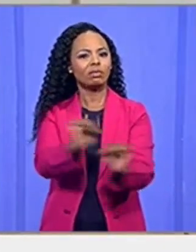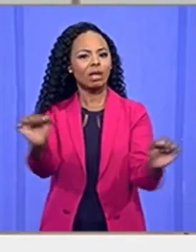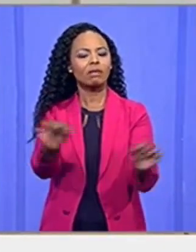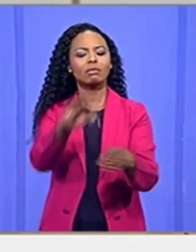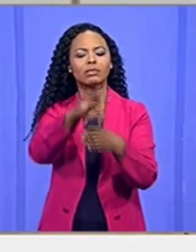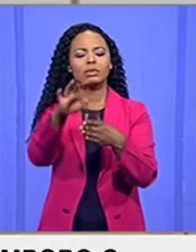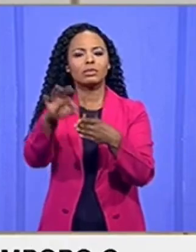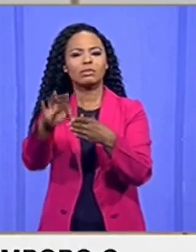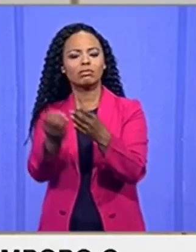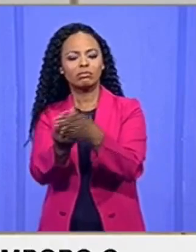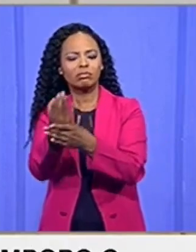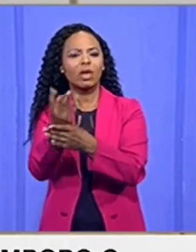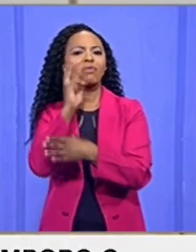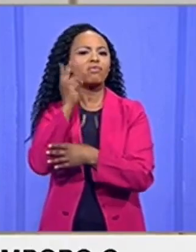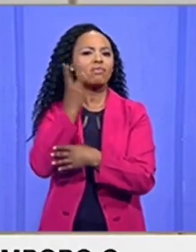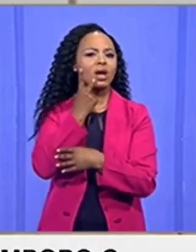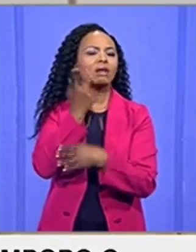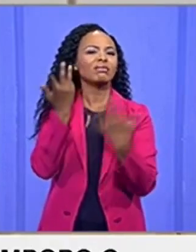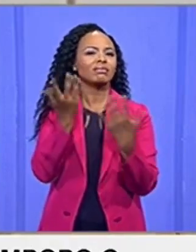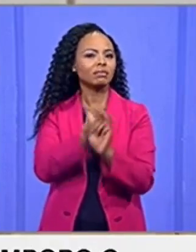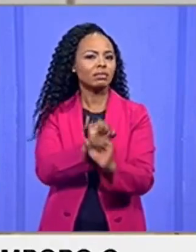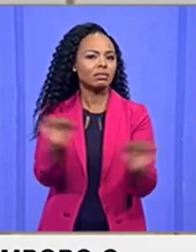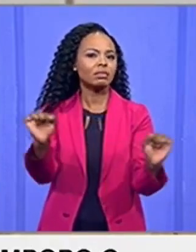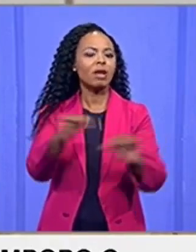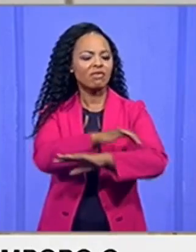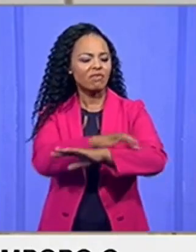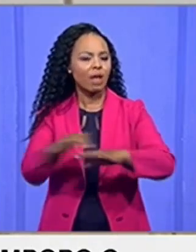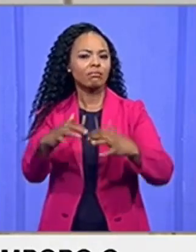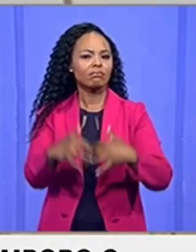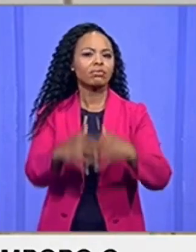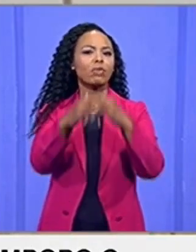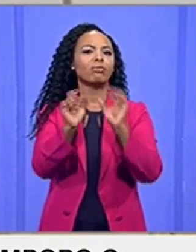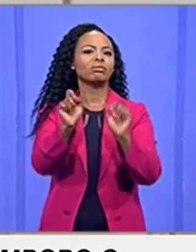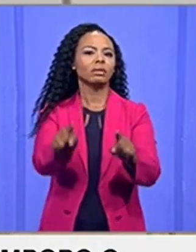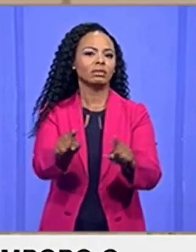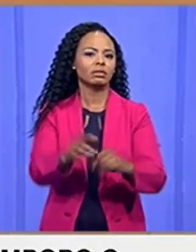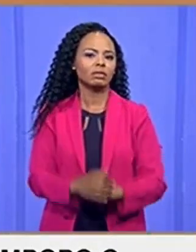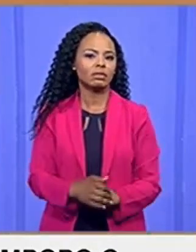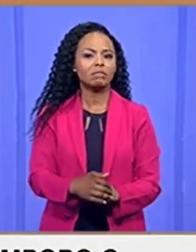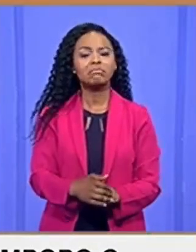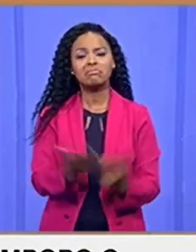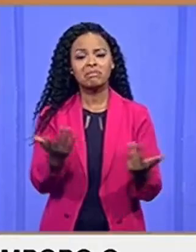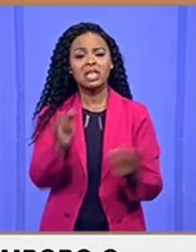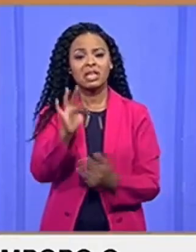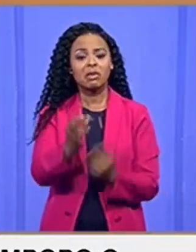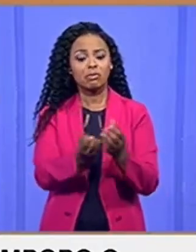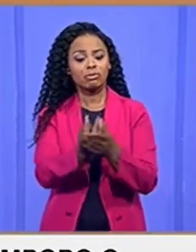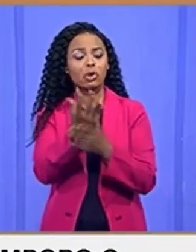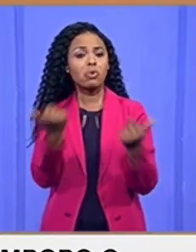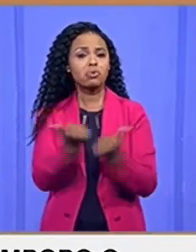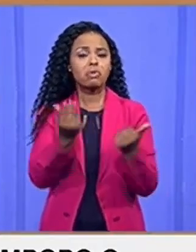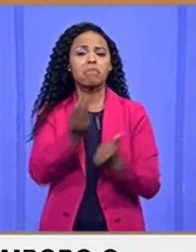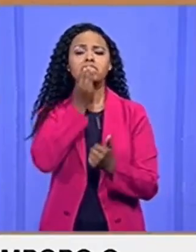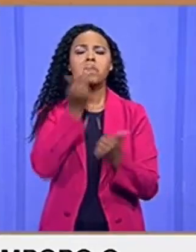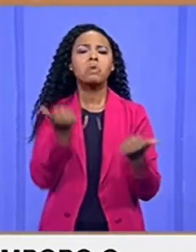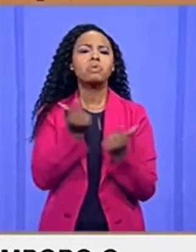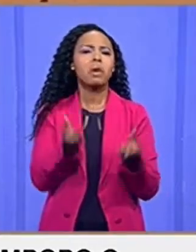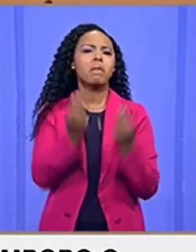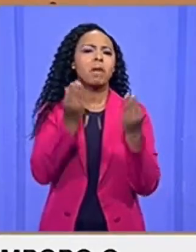tswaletse ba gone gore ba kry dijo ka mo gae ntle le gore ba wadišega gore ba ka kry ka dijo. Molepo o ithutetse dithuto